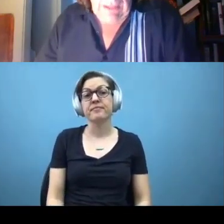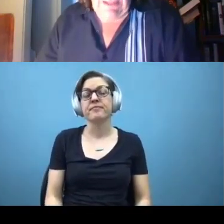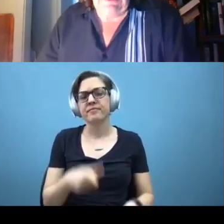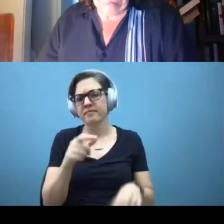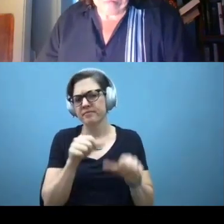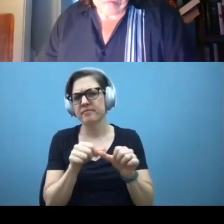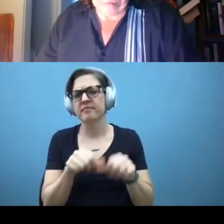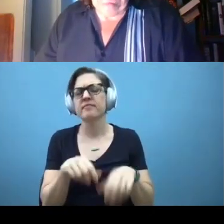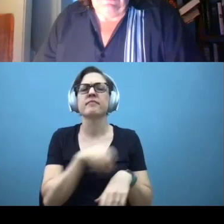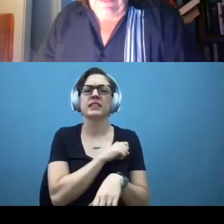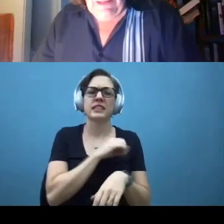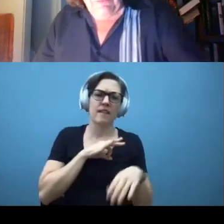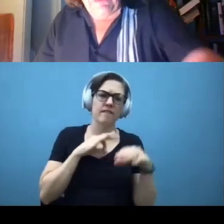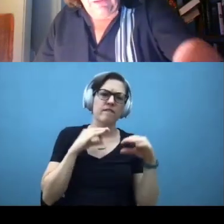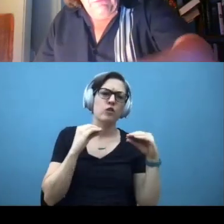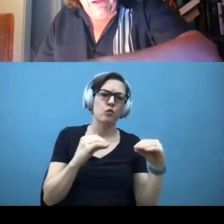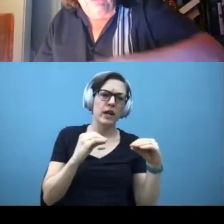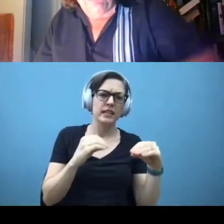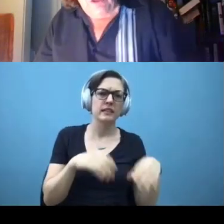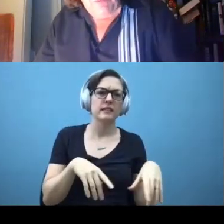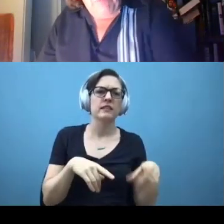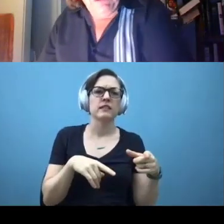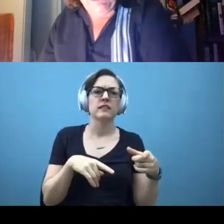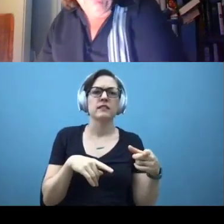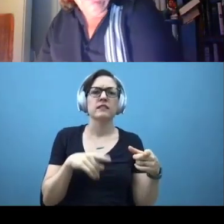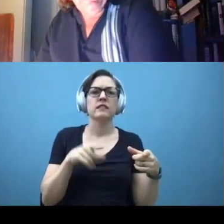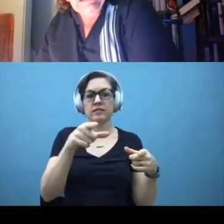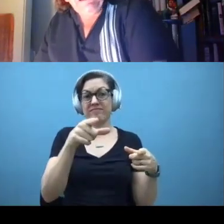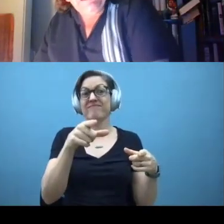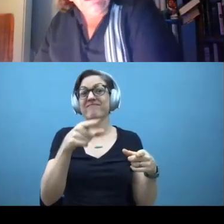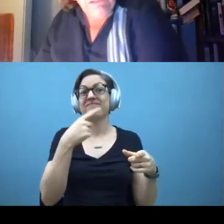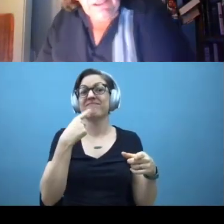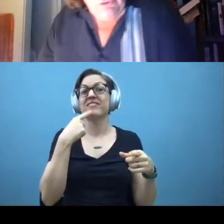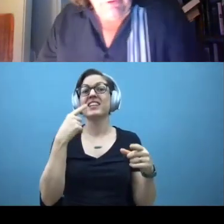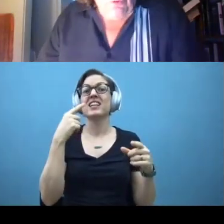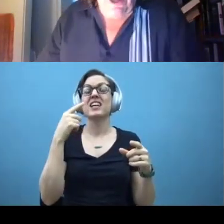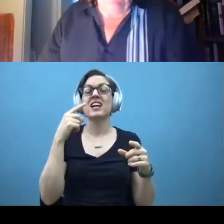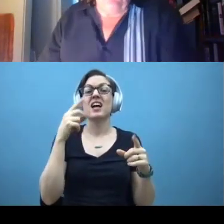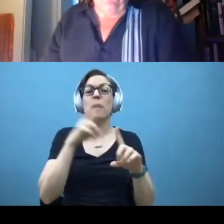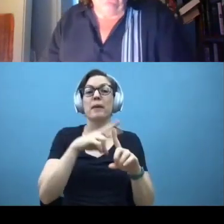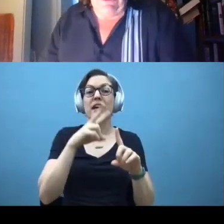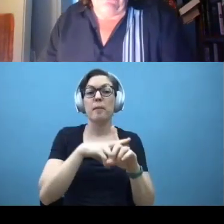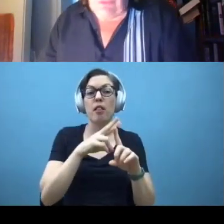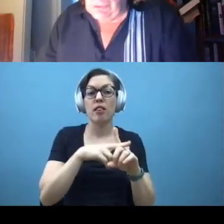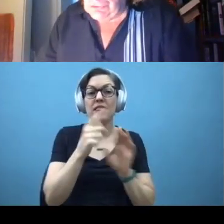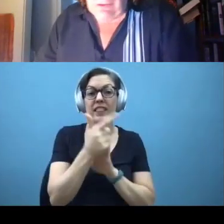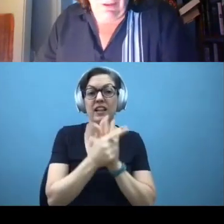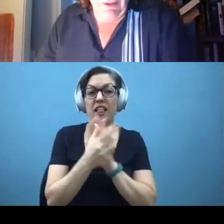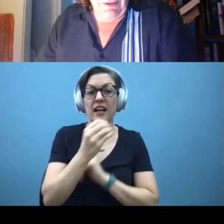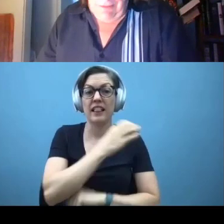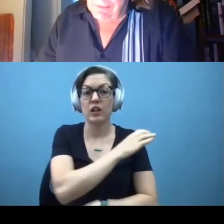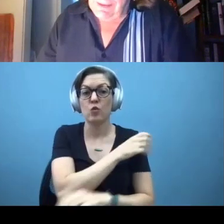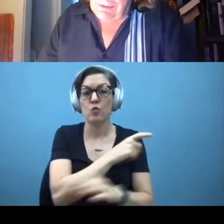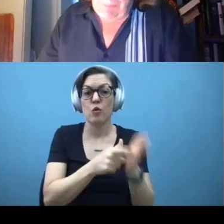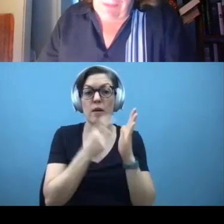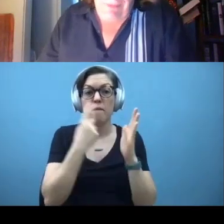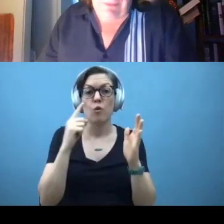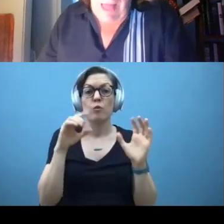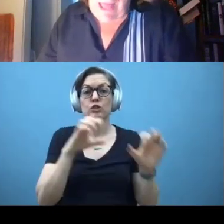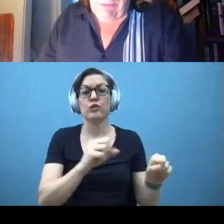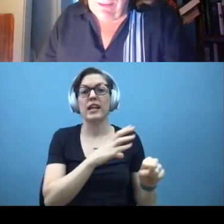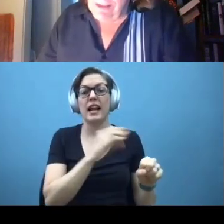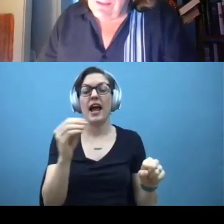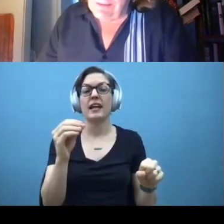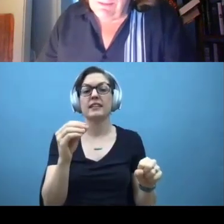staff training. And here they say right off the top, applicable legal and clinical requirements for restraint and seclusion. Well, that takes us back to